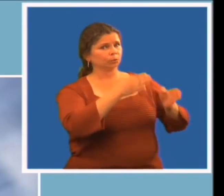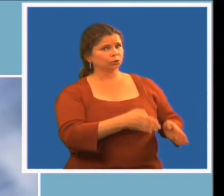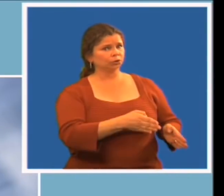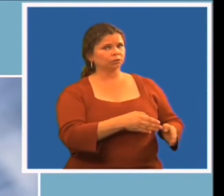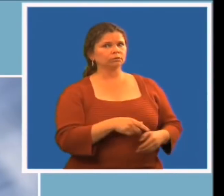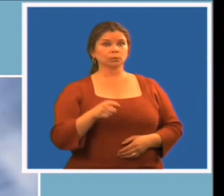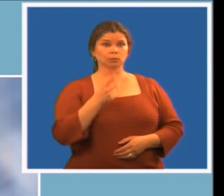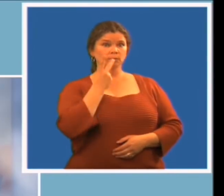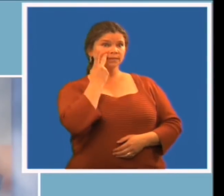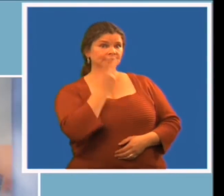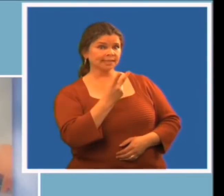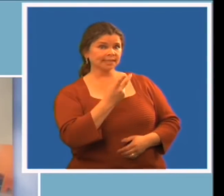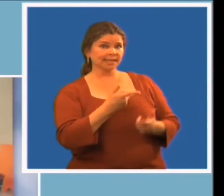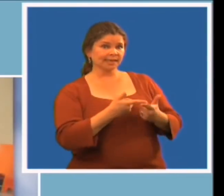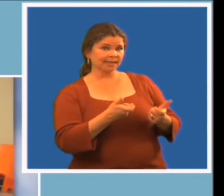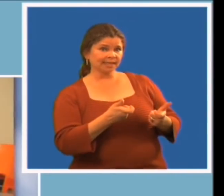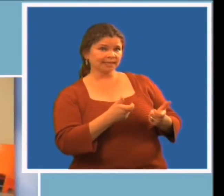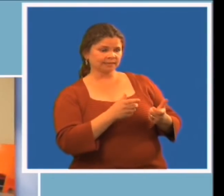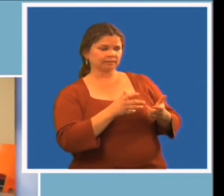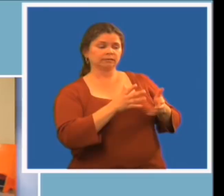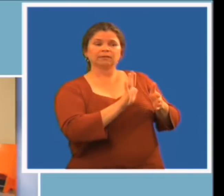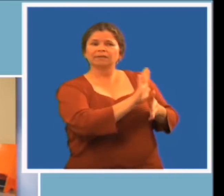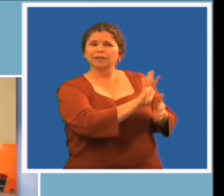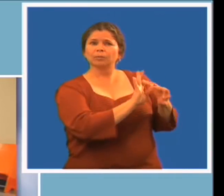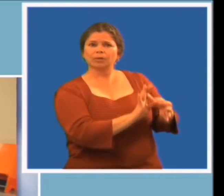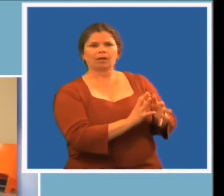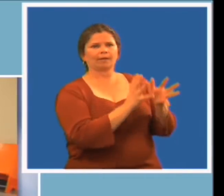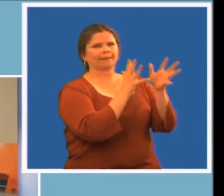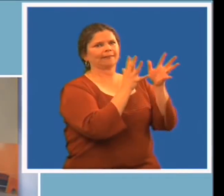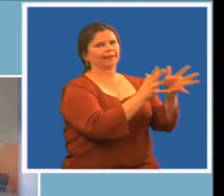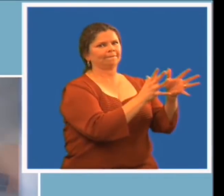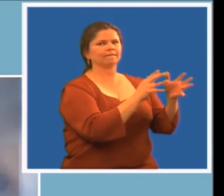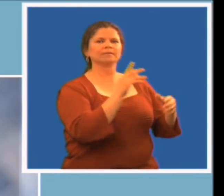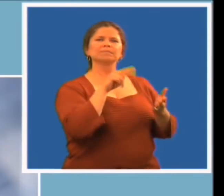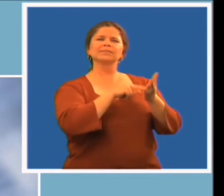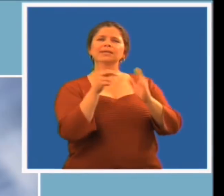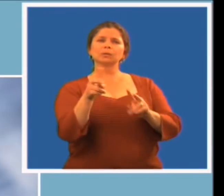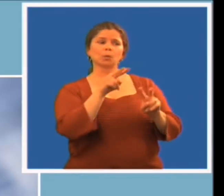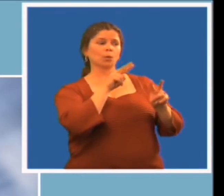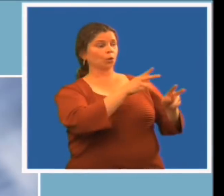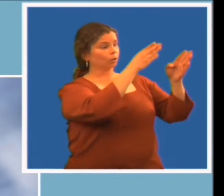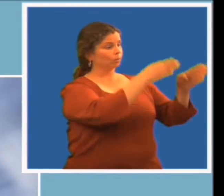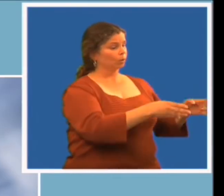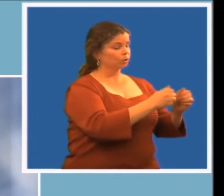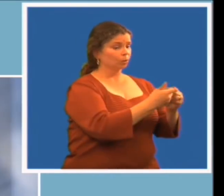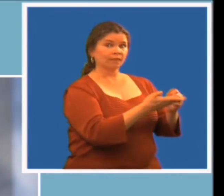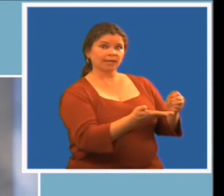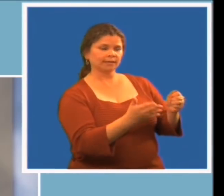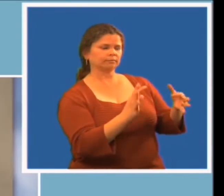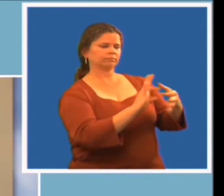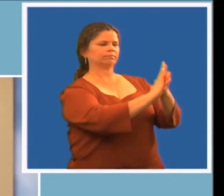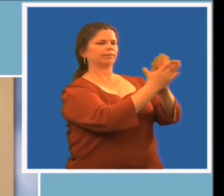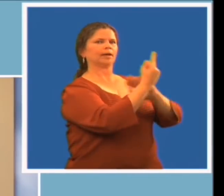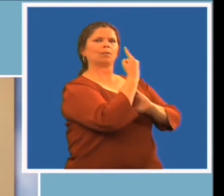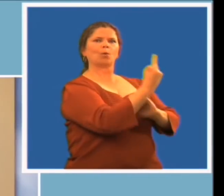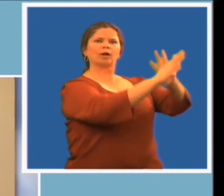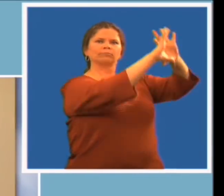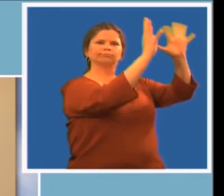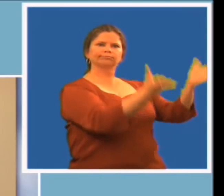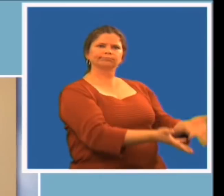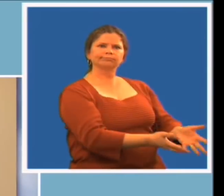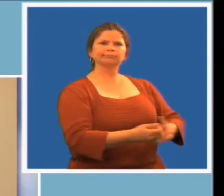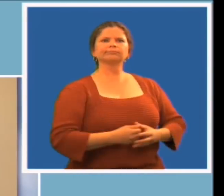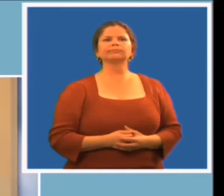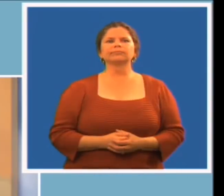laptop. The devices belong to the person using them. Treat the personal assistive device as an extension of